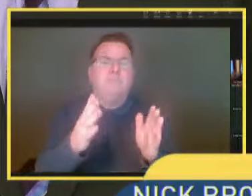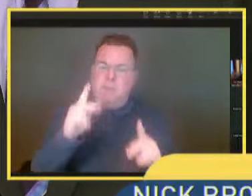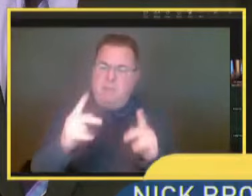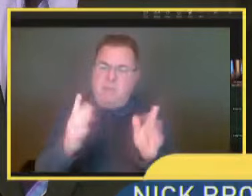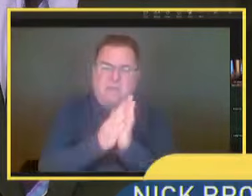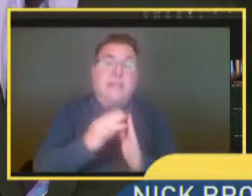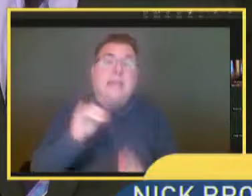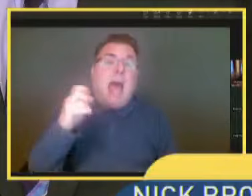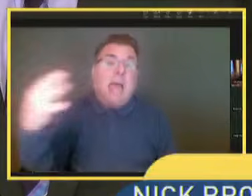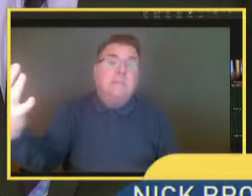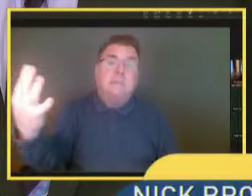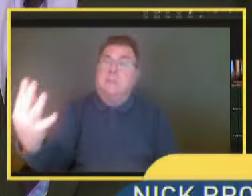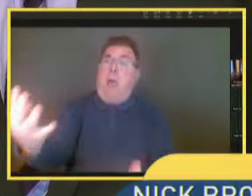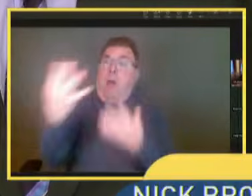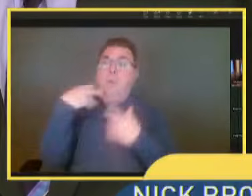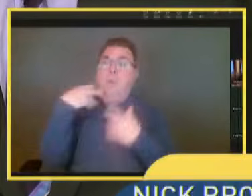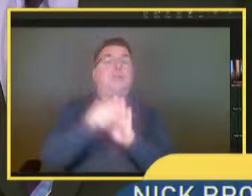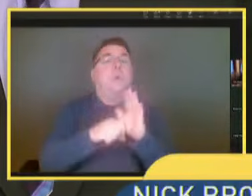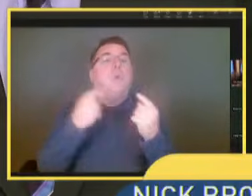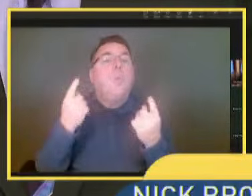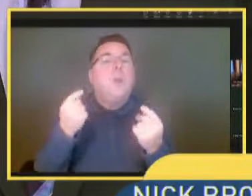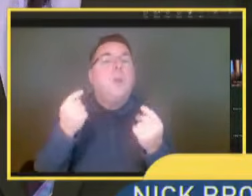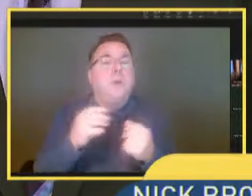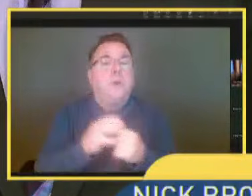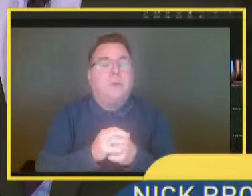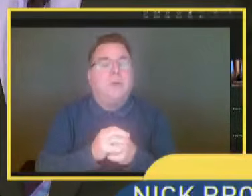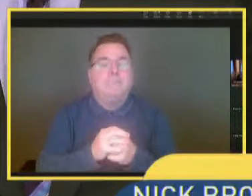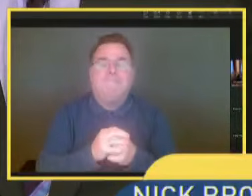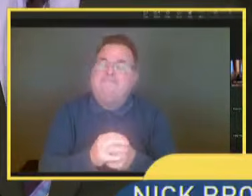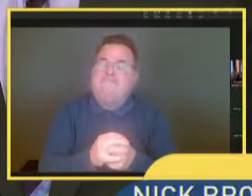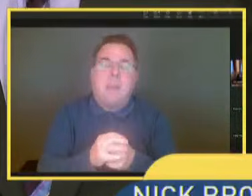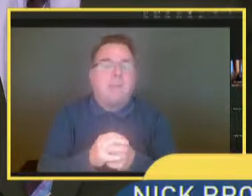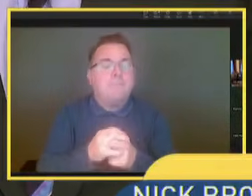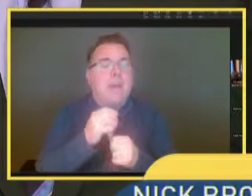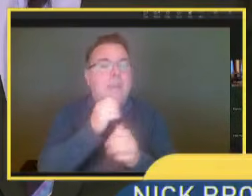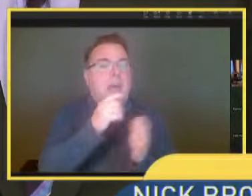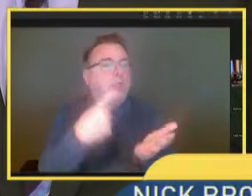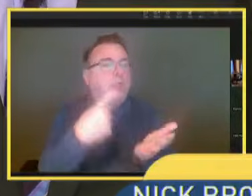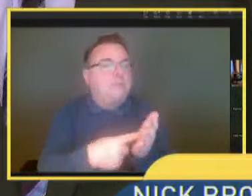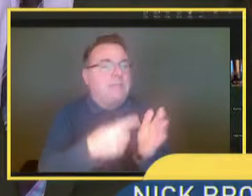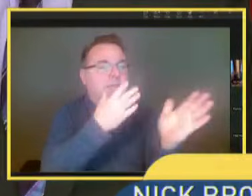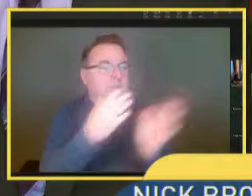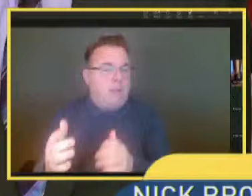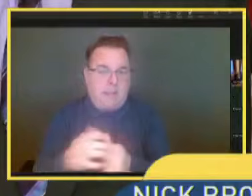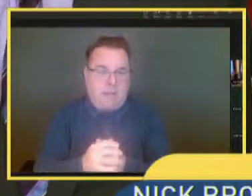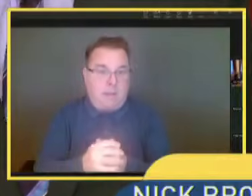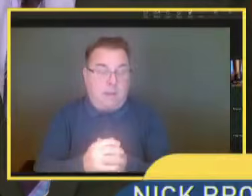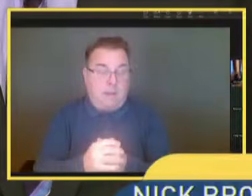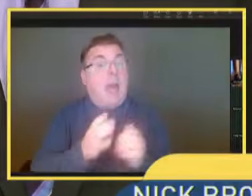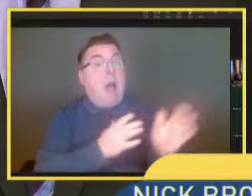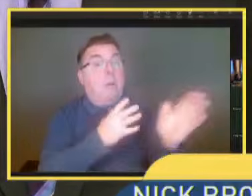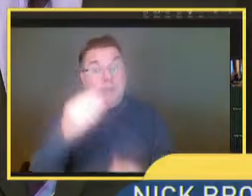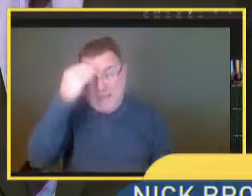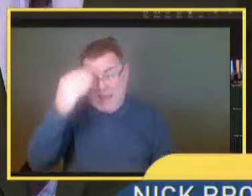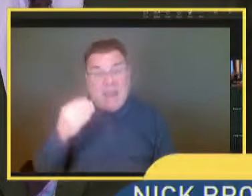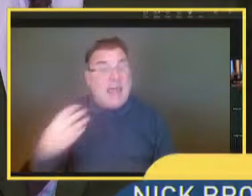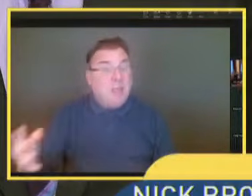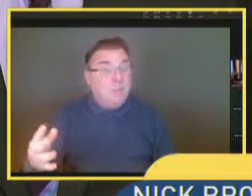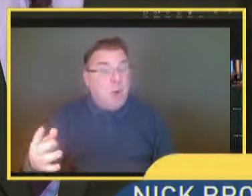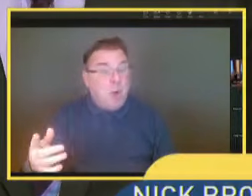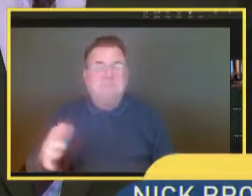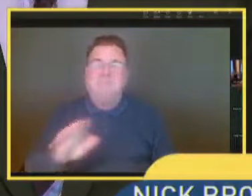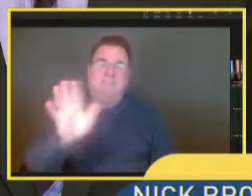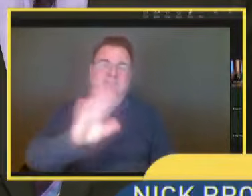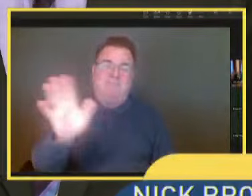in Minnesota. And I will not speculate on our strategy. I'm not going to hand our playbook to them. But I can tell you that